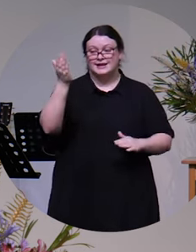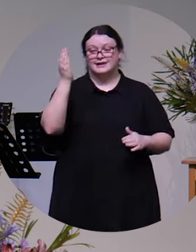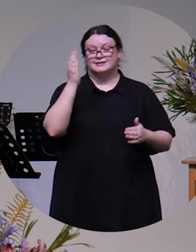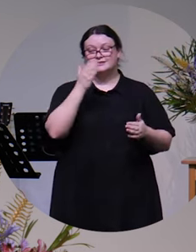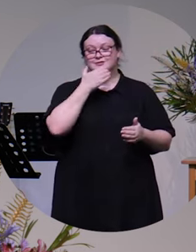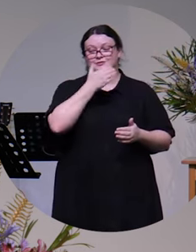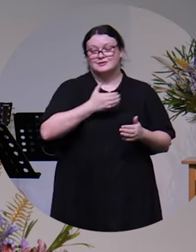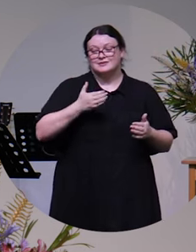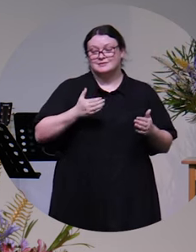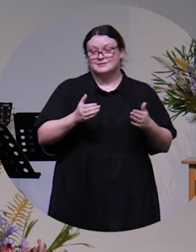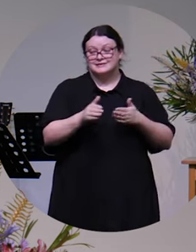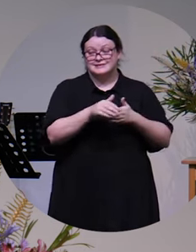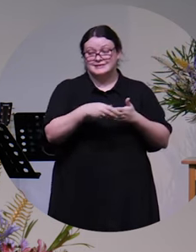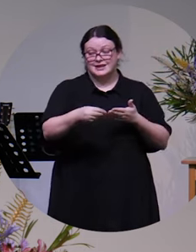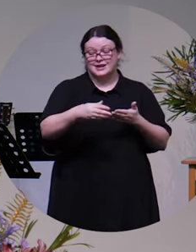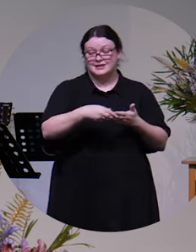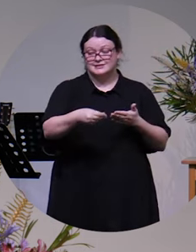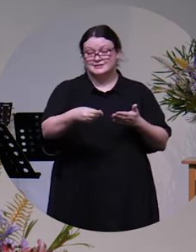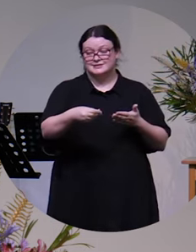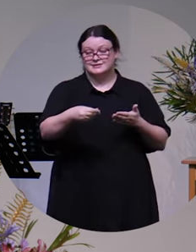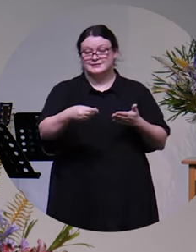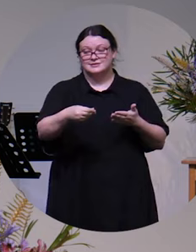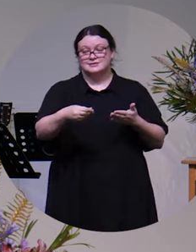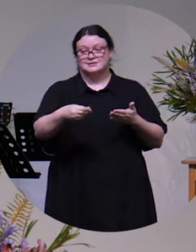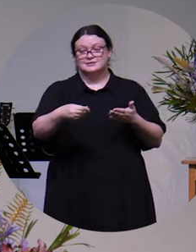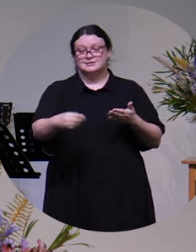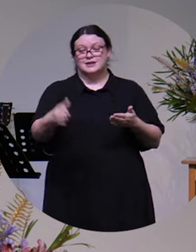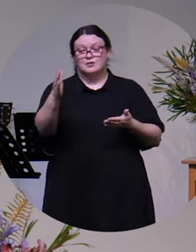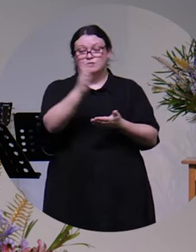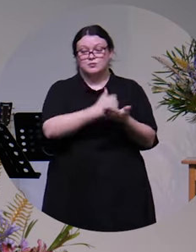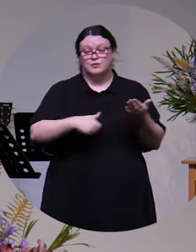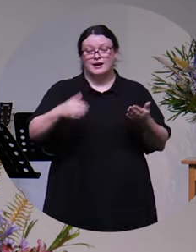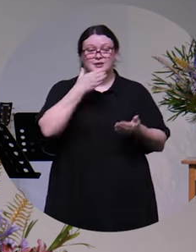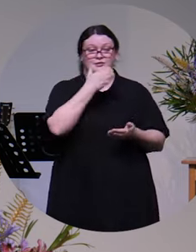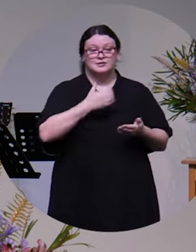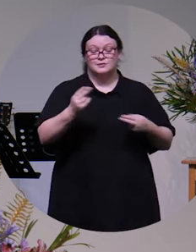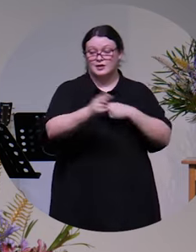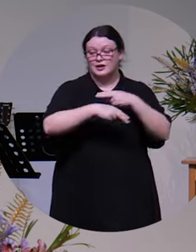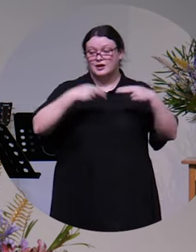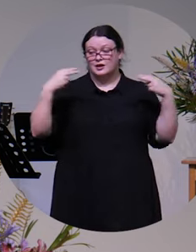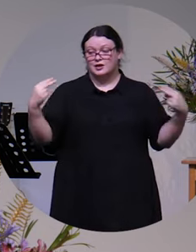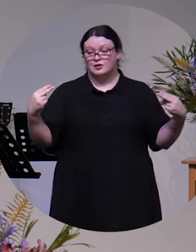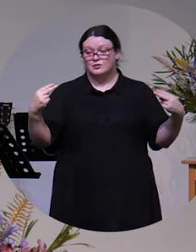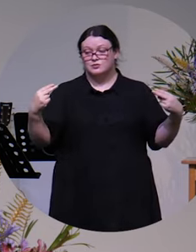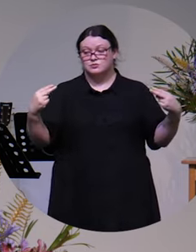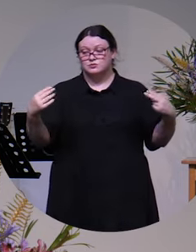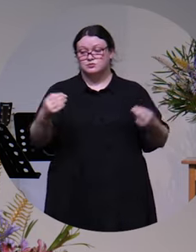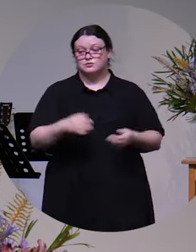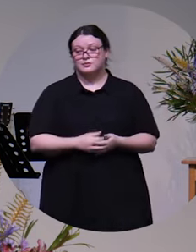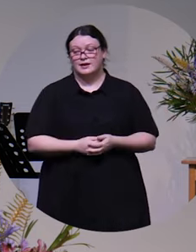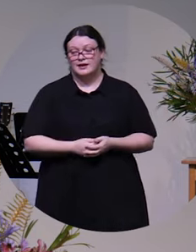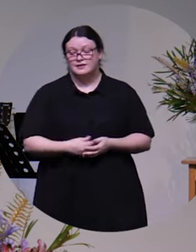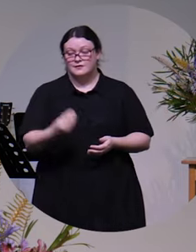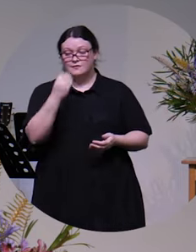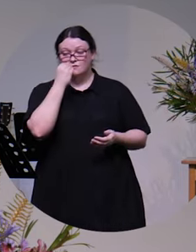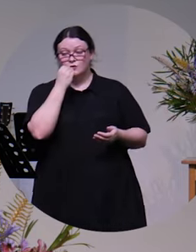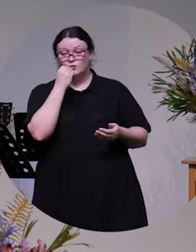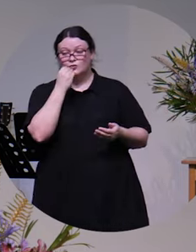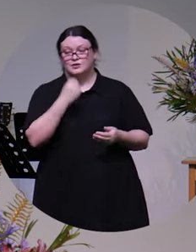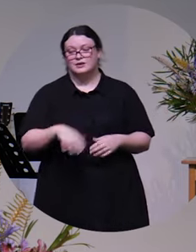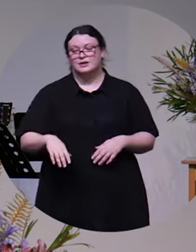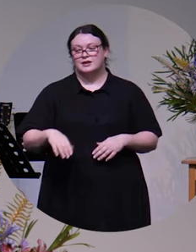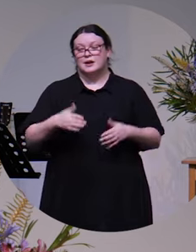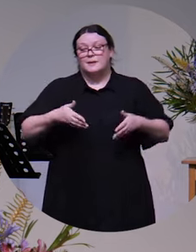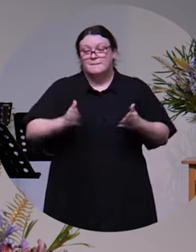may the Holy Spirit renew within us a sense of wonder that God became uniquely present to time and human history in the person of